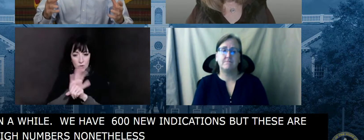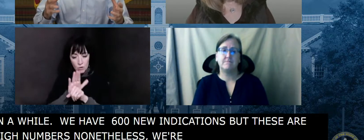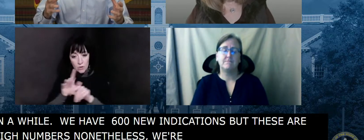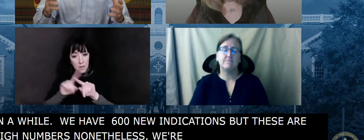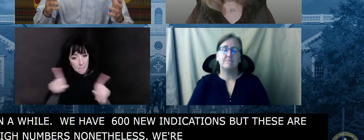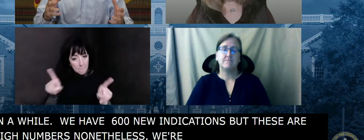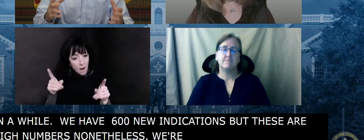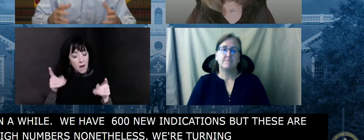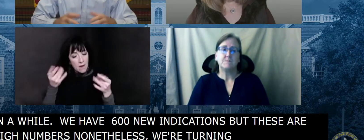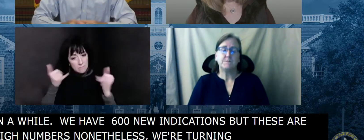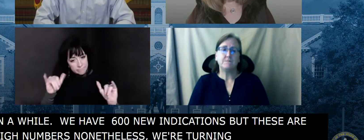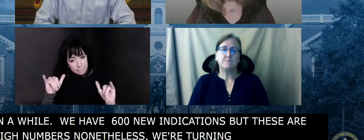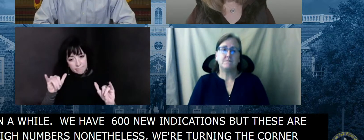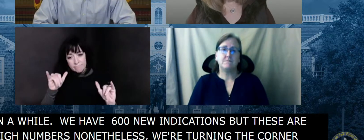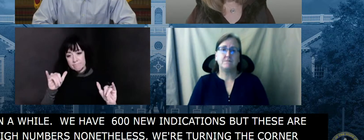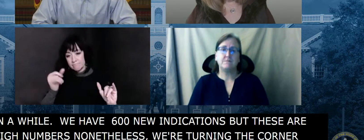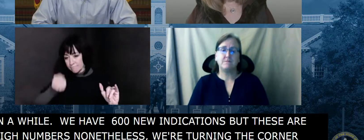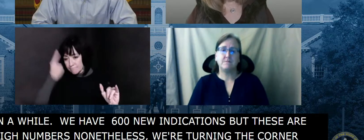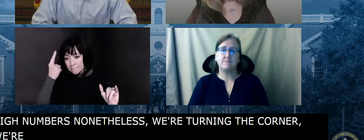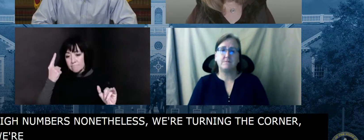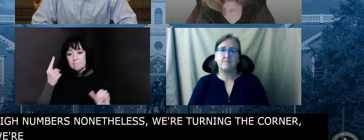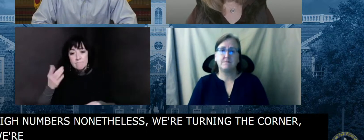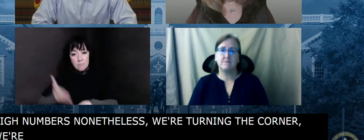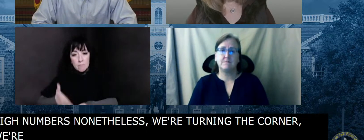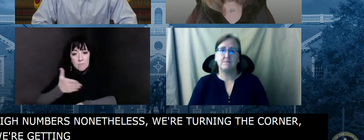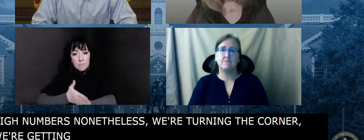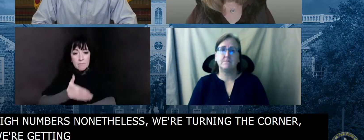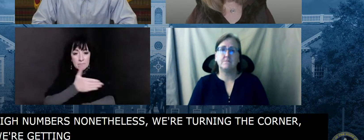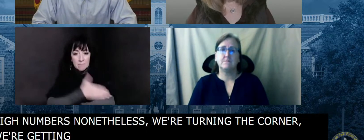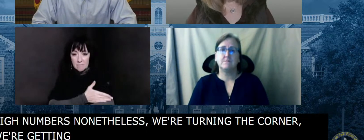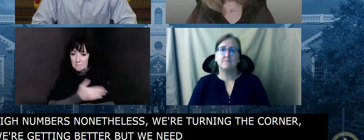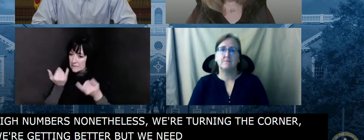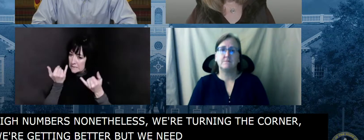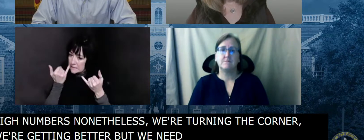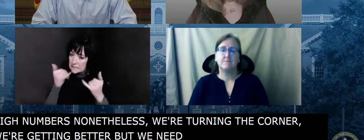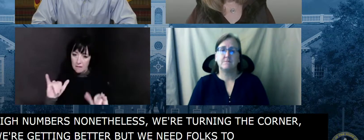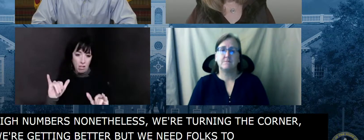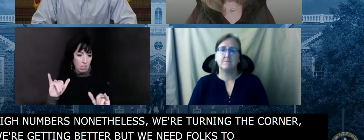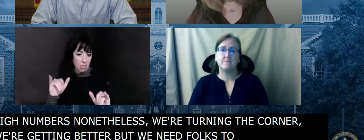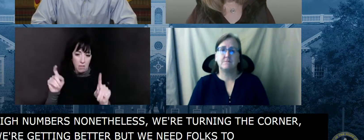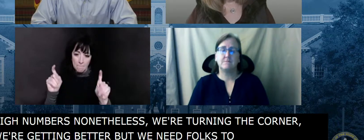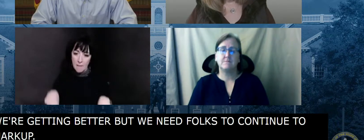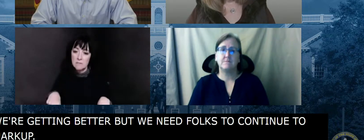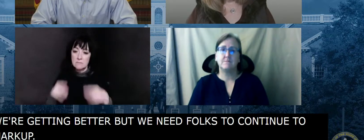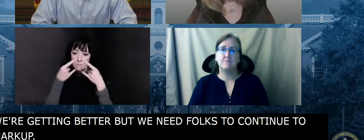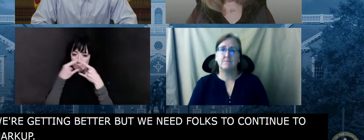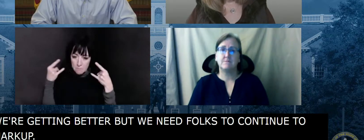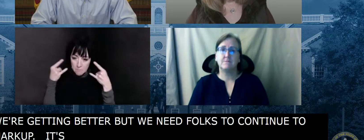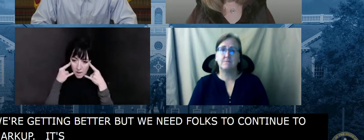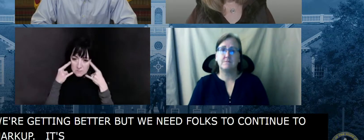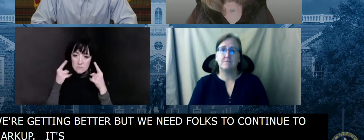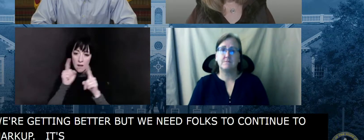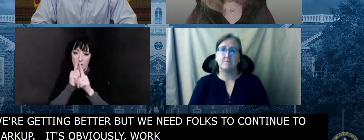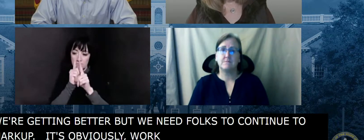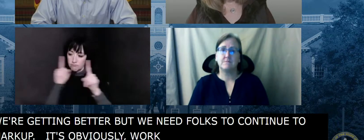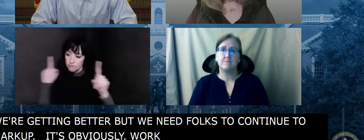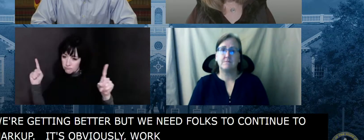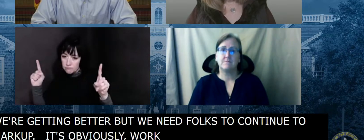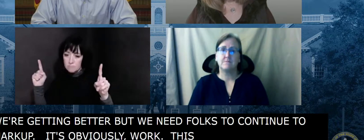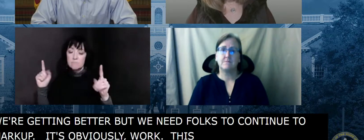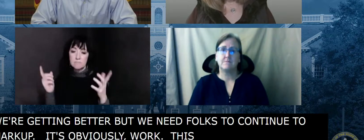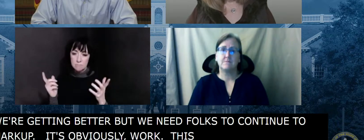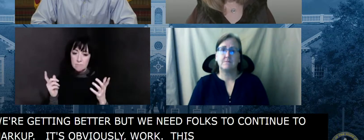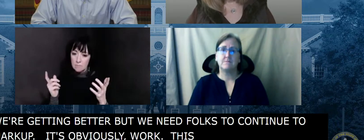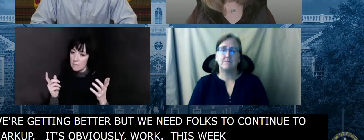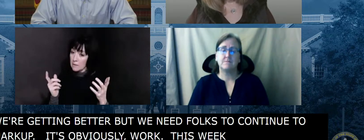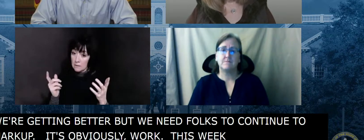we need folks to continue to mask up. It's obviously working. This week, we heard news that there